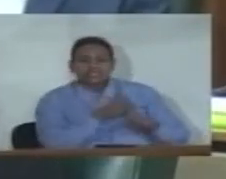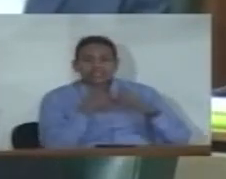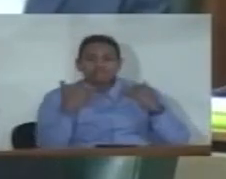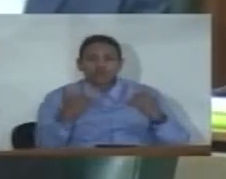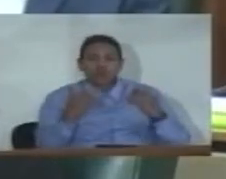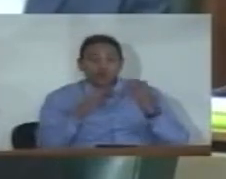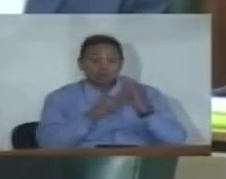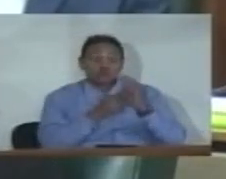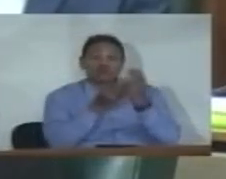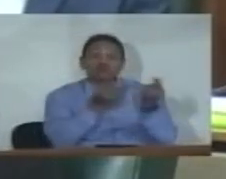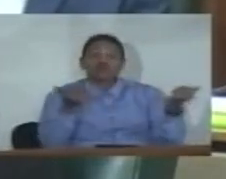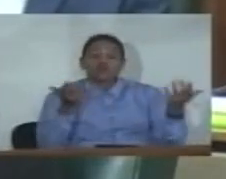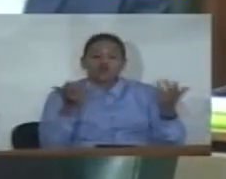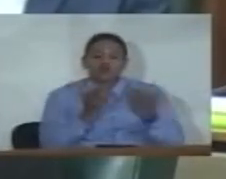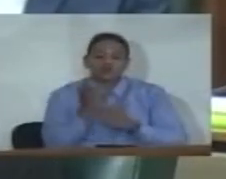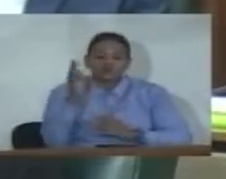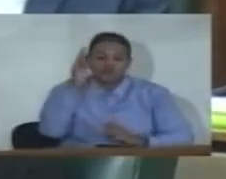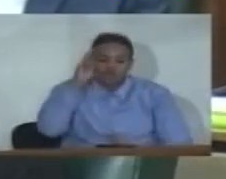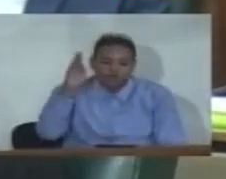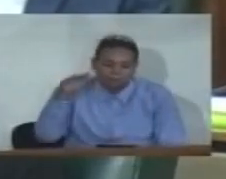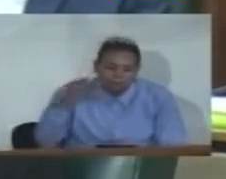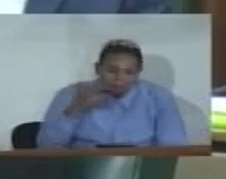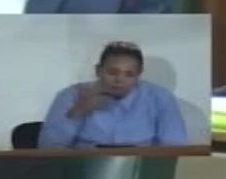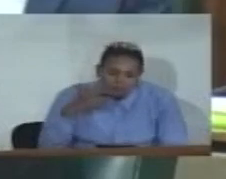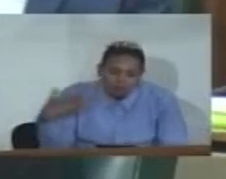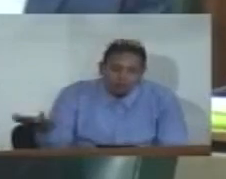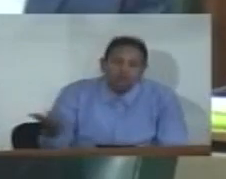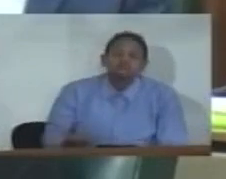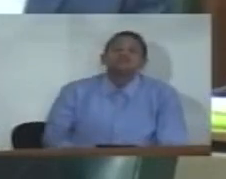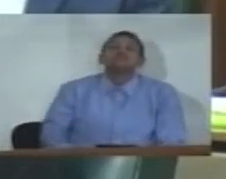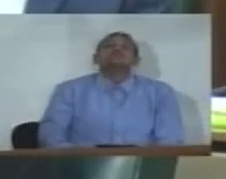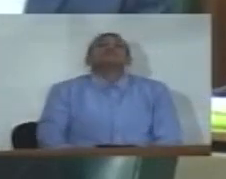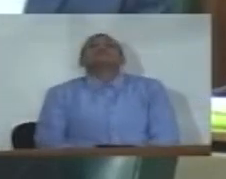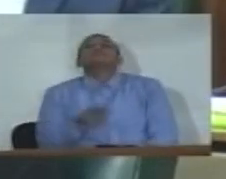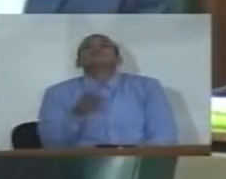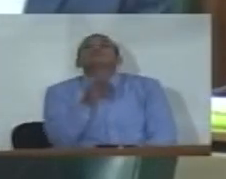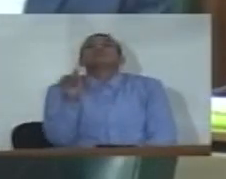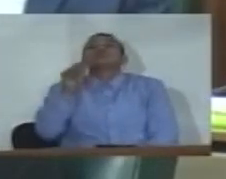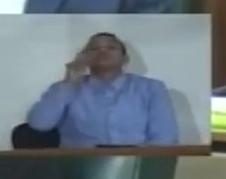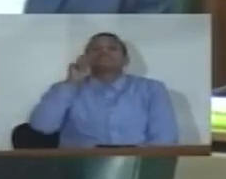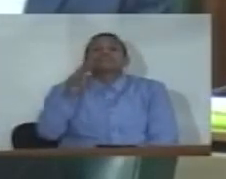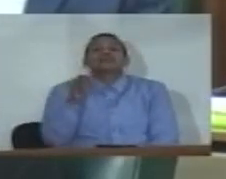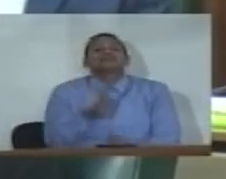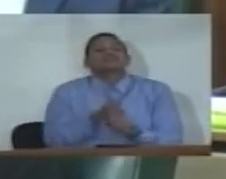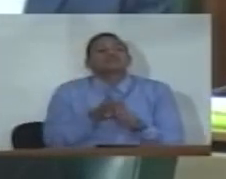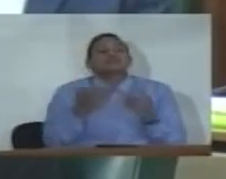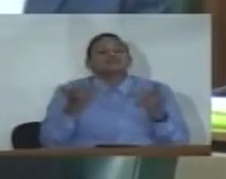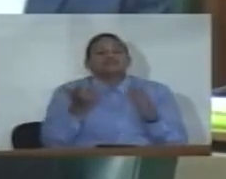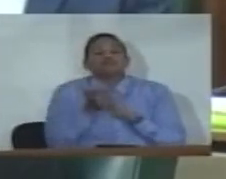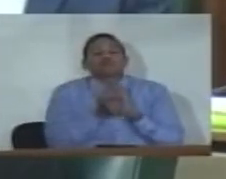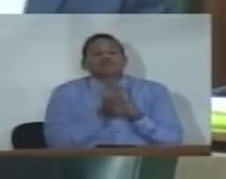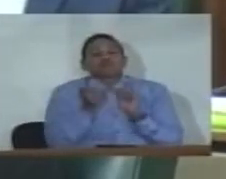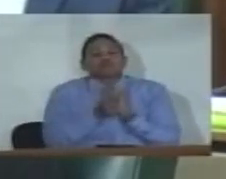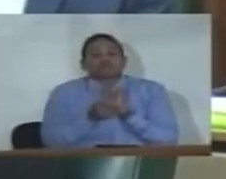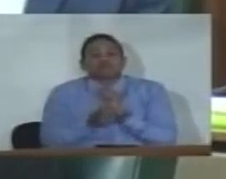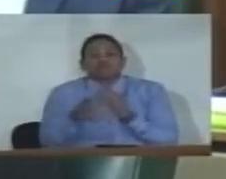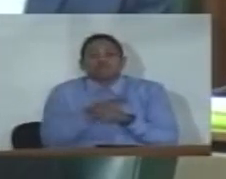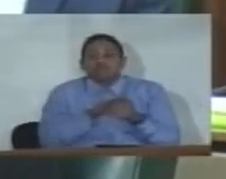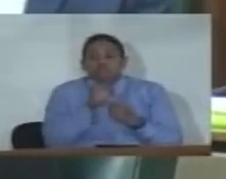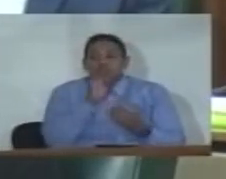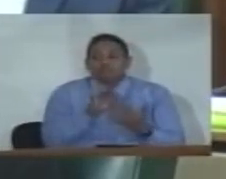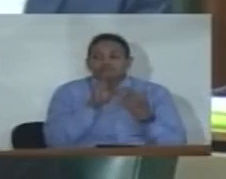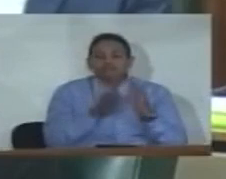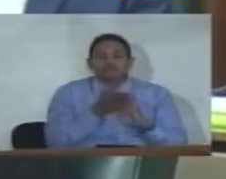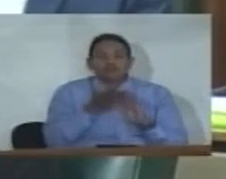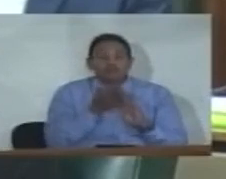be resolved by this Honourable House as follows. This resolution may be cited as the law reform zones of special